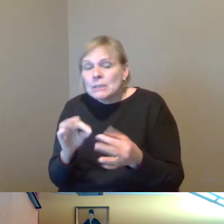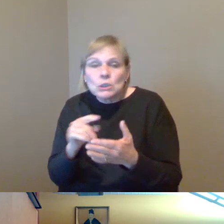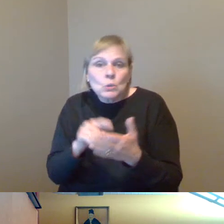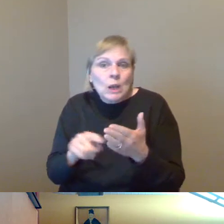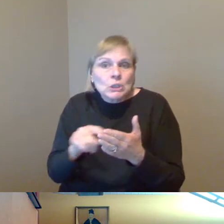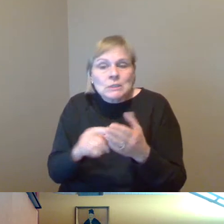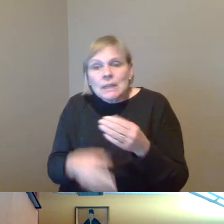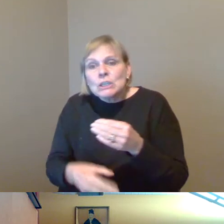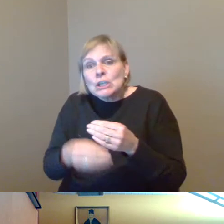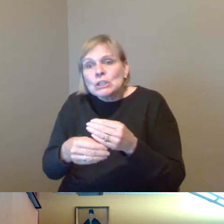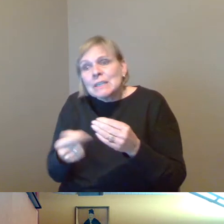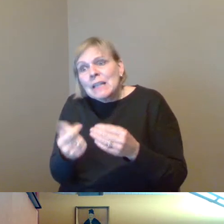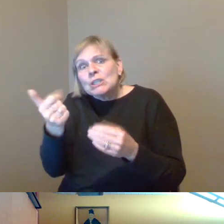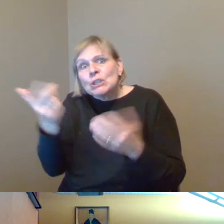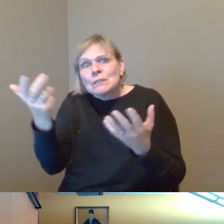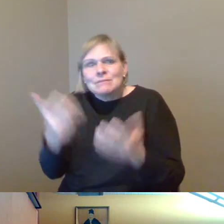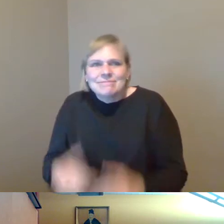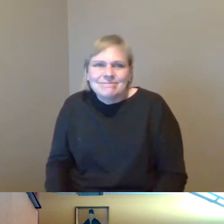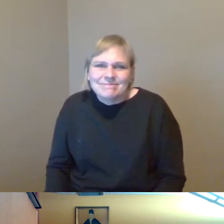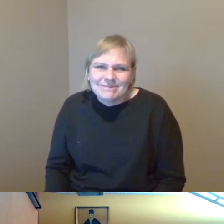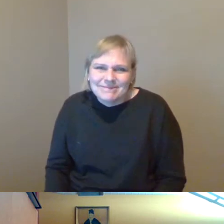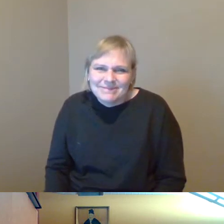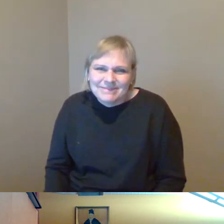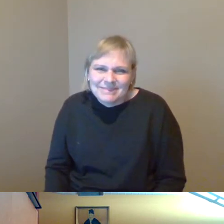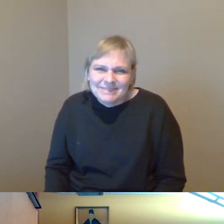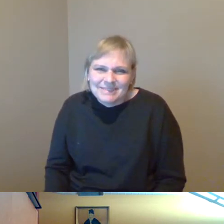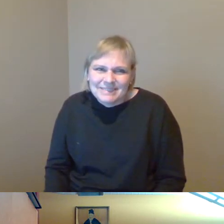corrections, additions, deletions?